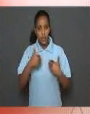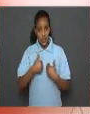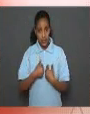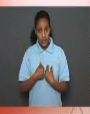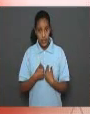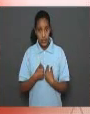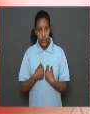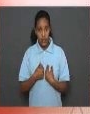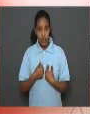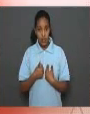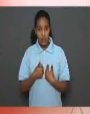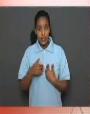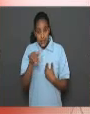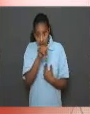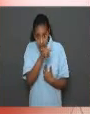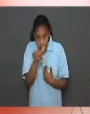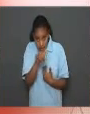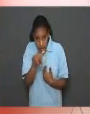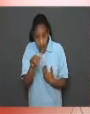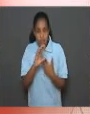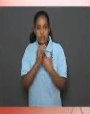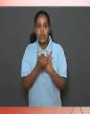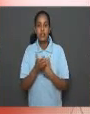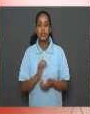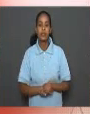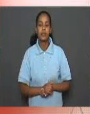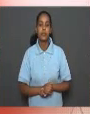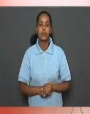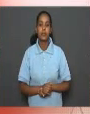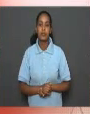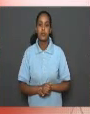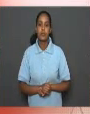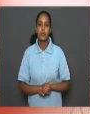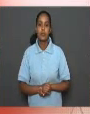present in the same state.